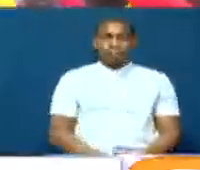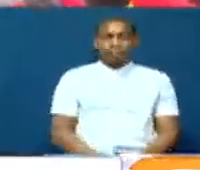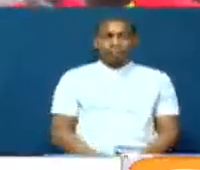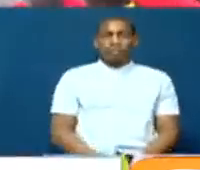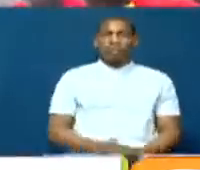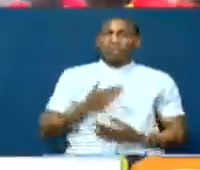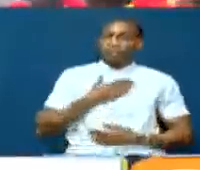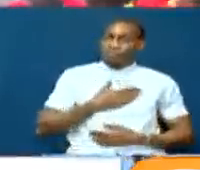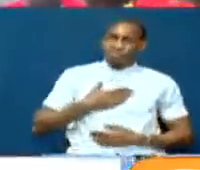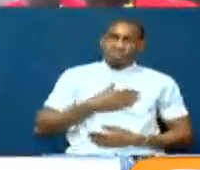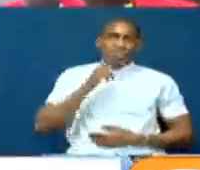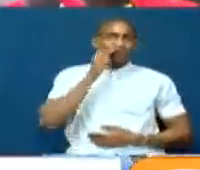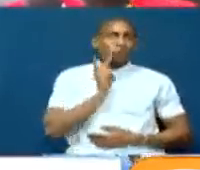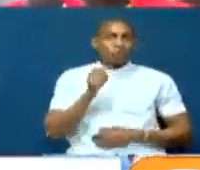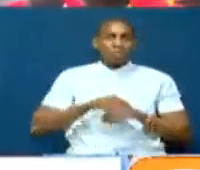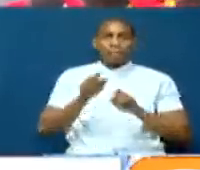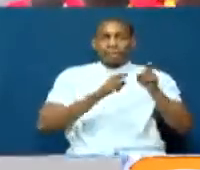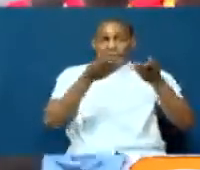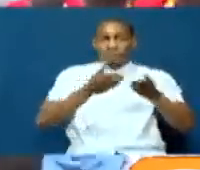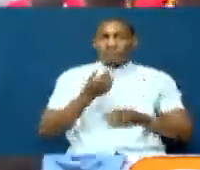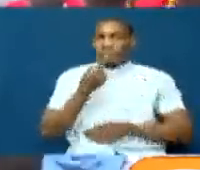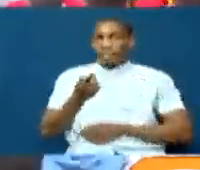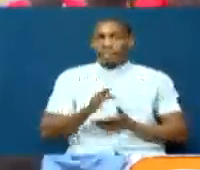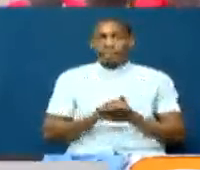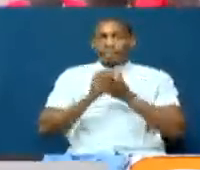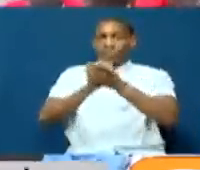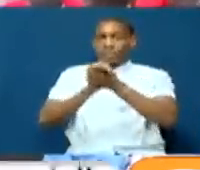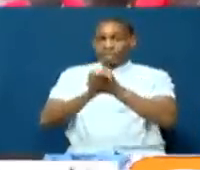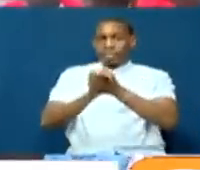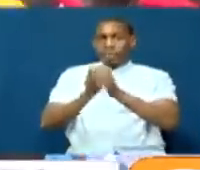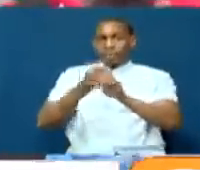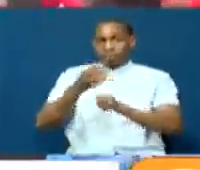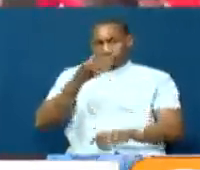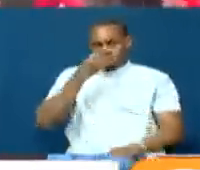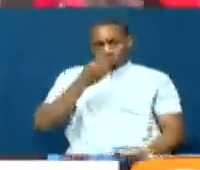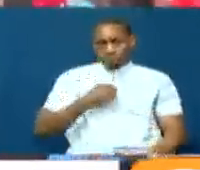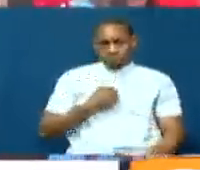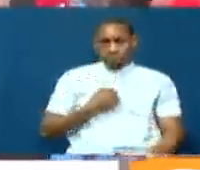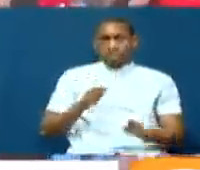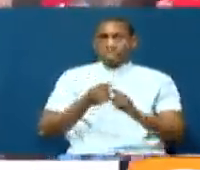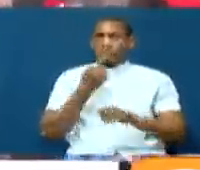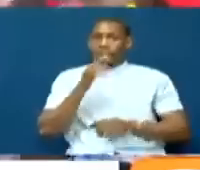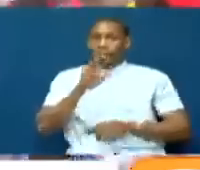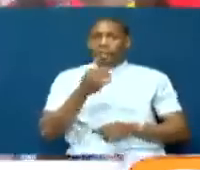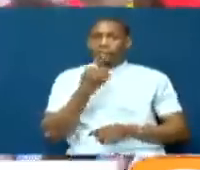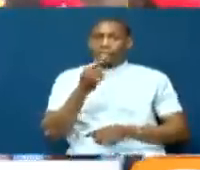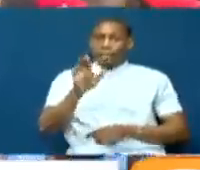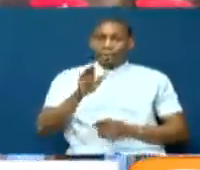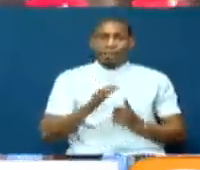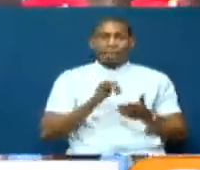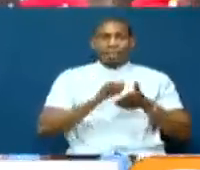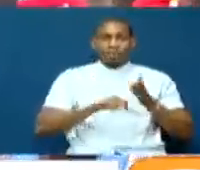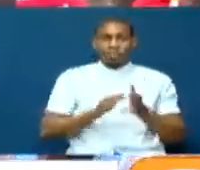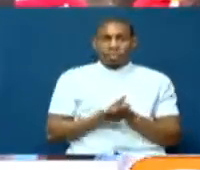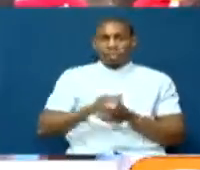Na tafadhali, Kalonzo akipitia hapa, mwambie apate salamu kutoka Hasla. Na umwambie, mwambieni, ya